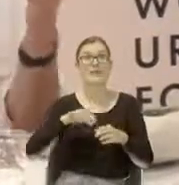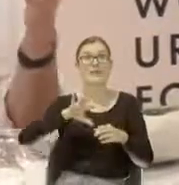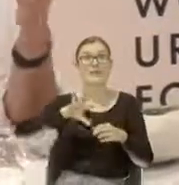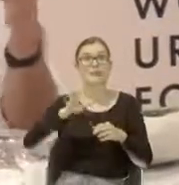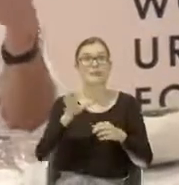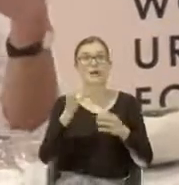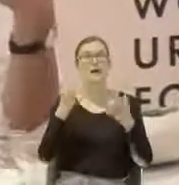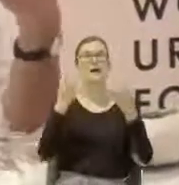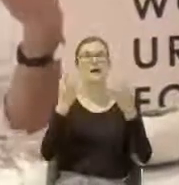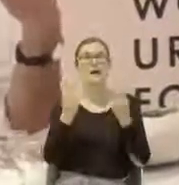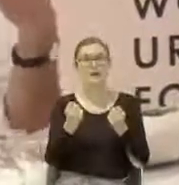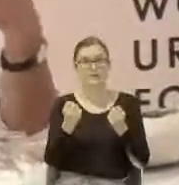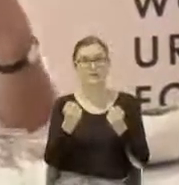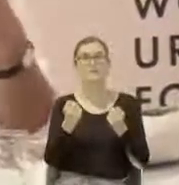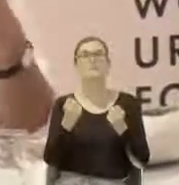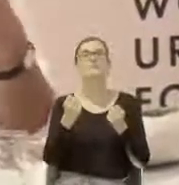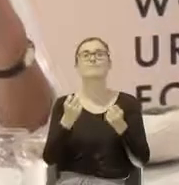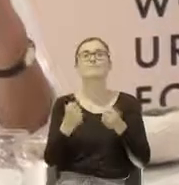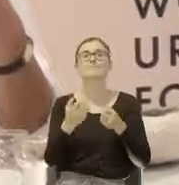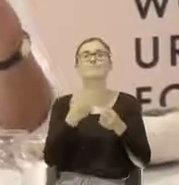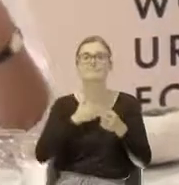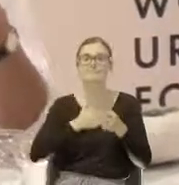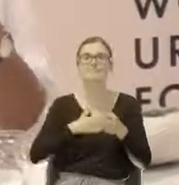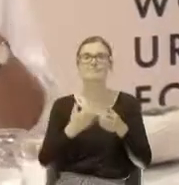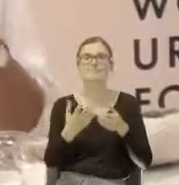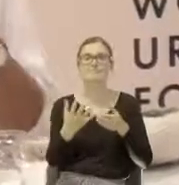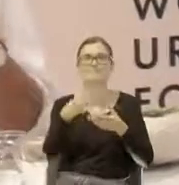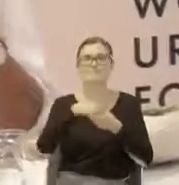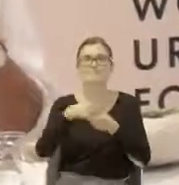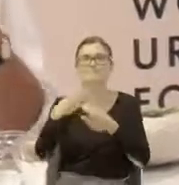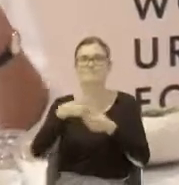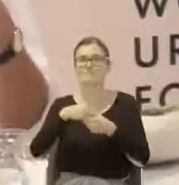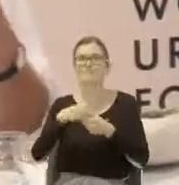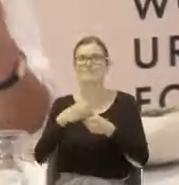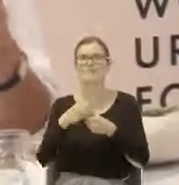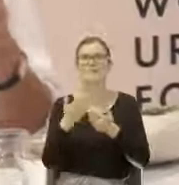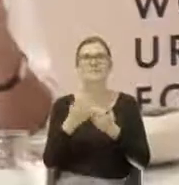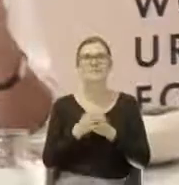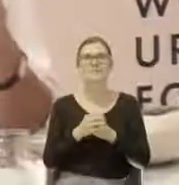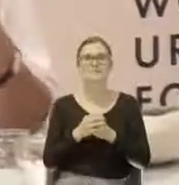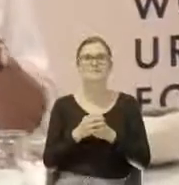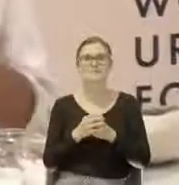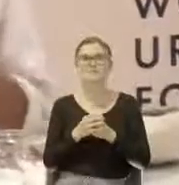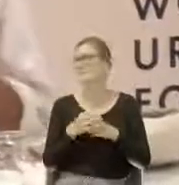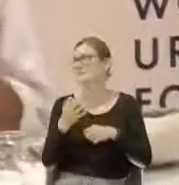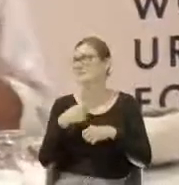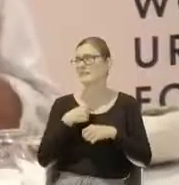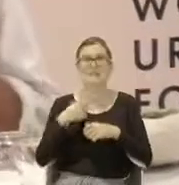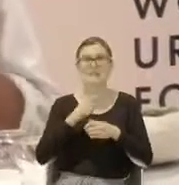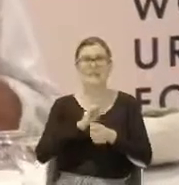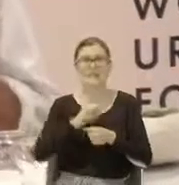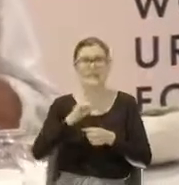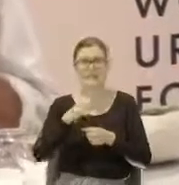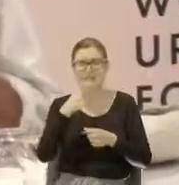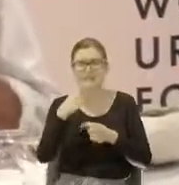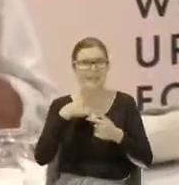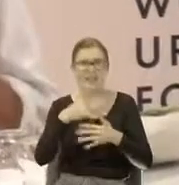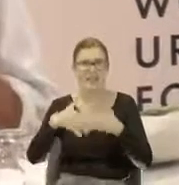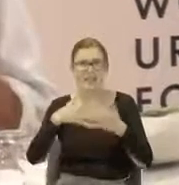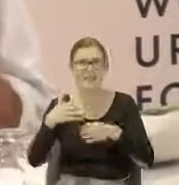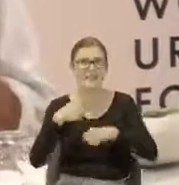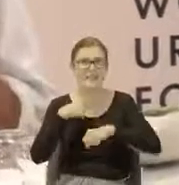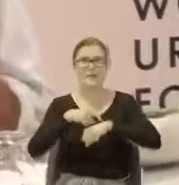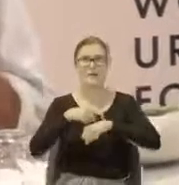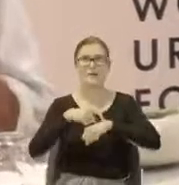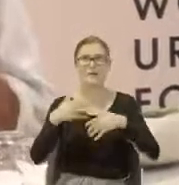the translation, but I'm conscious of time, simply to say that congratulations to the Global Task Force, especially the Secretariat and